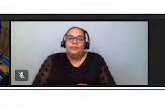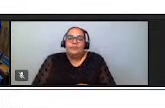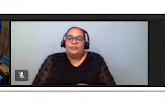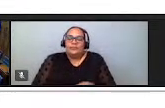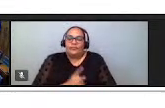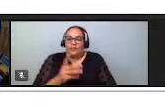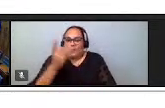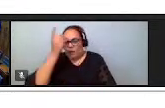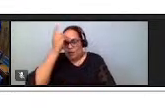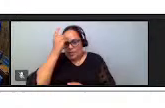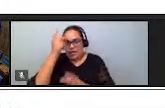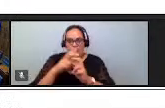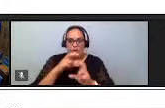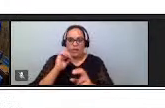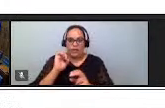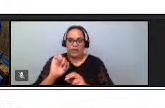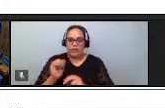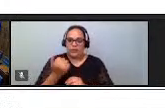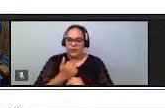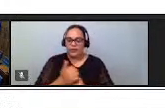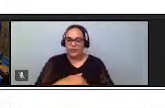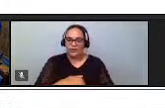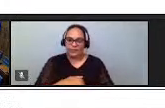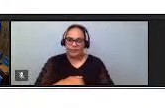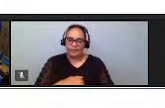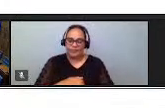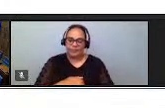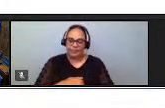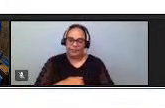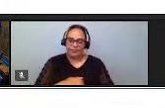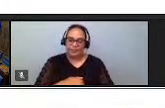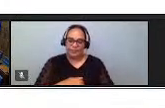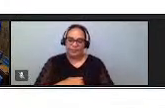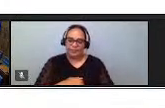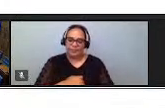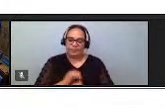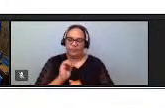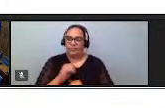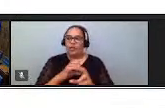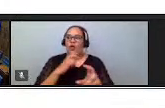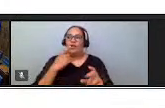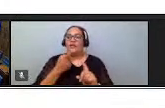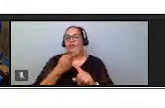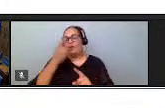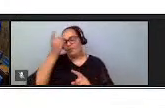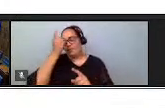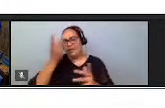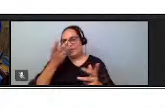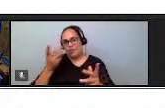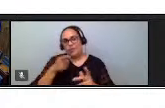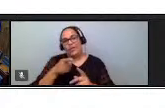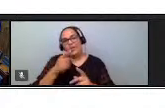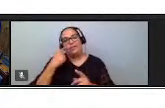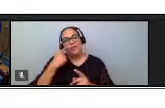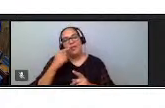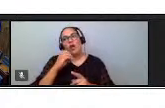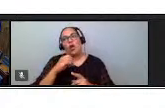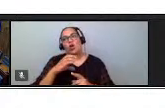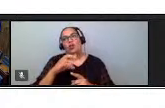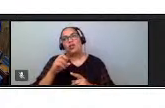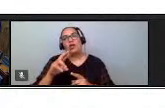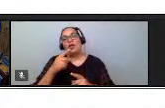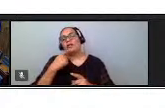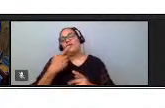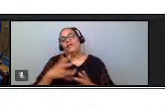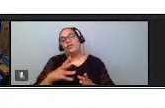Durban containers sorry there you go that your containers from Durban which as I think Oscar alluded to